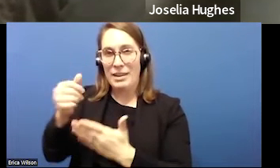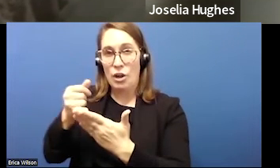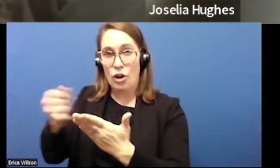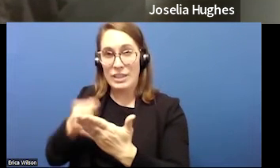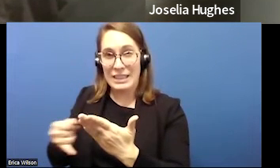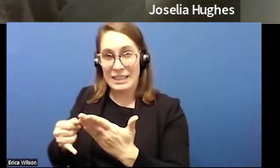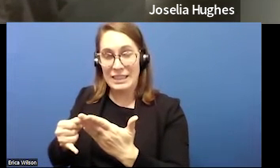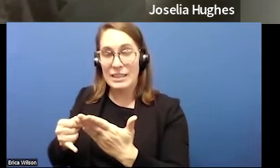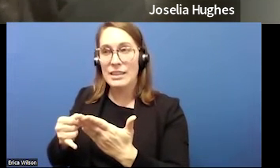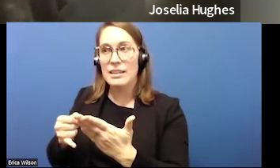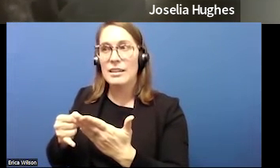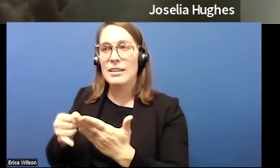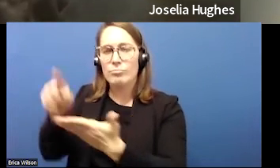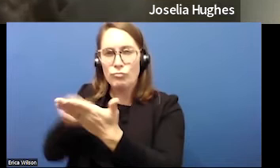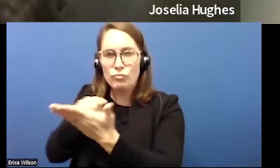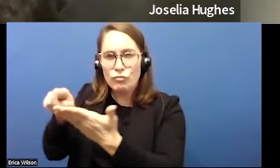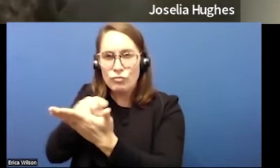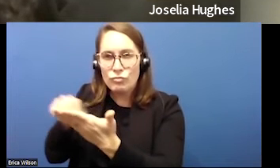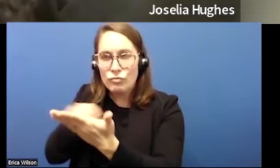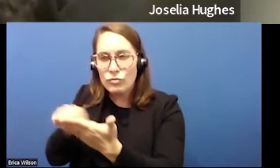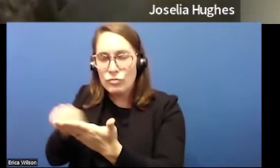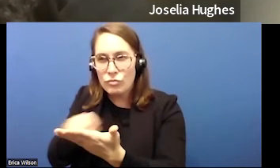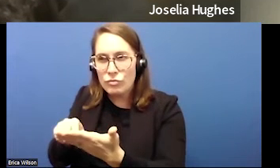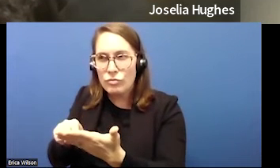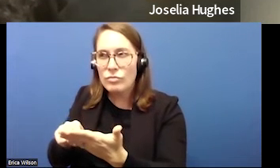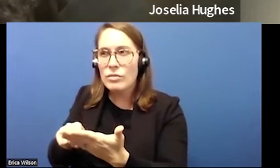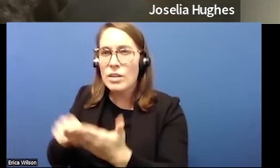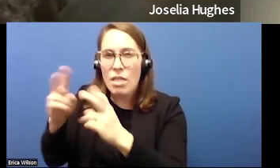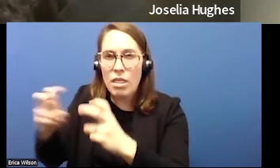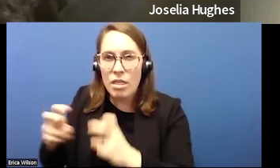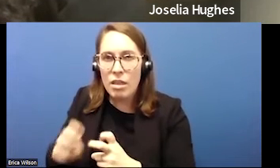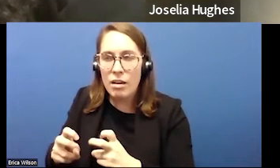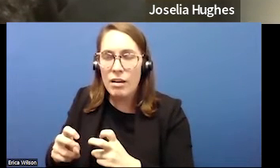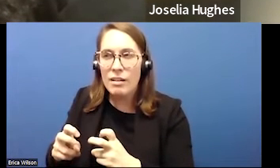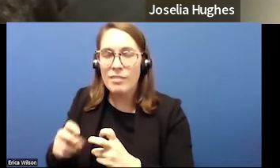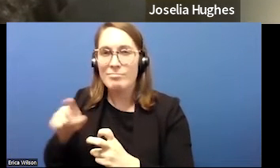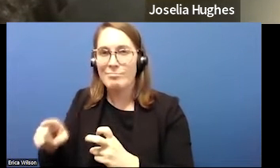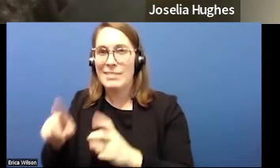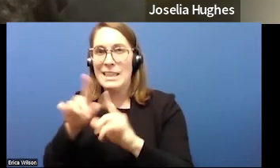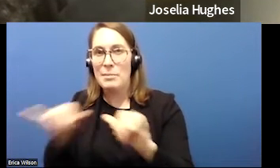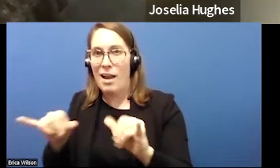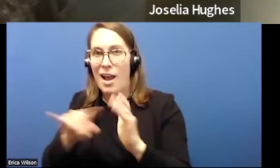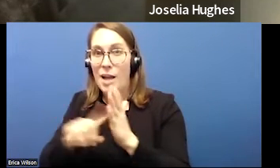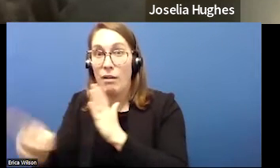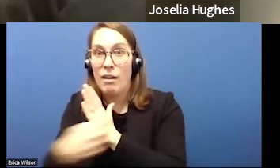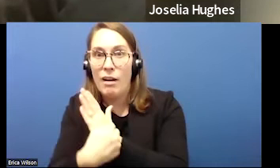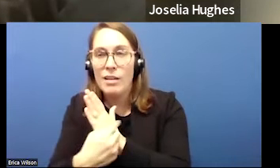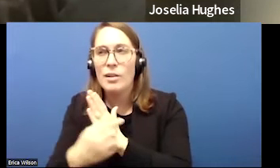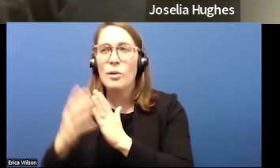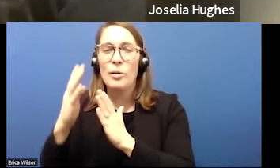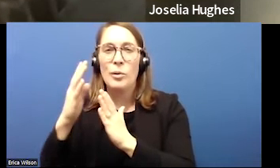disability artistry is to also interrogate the ways that class can manifest